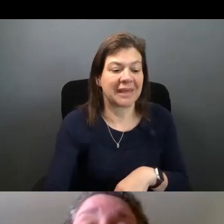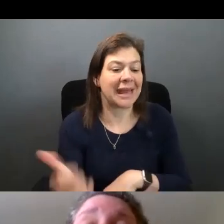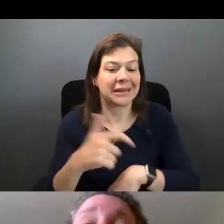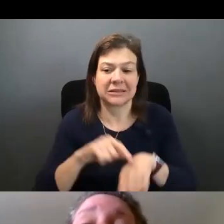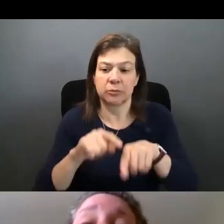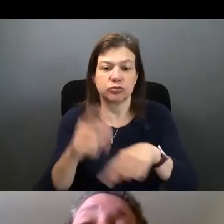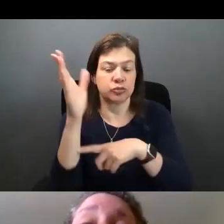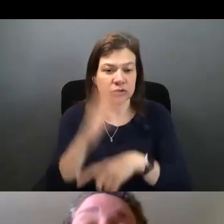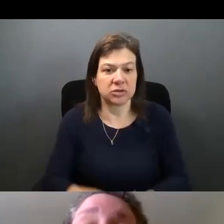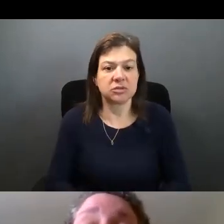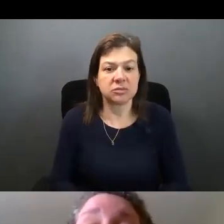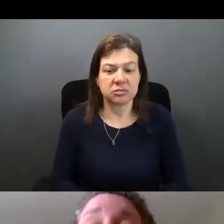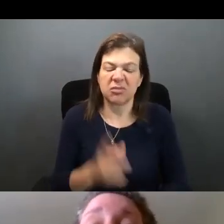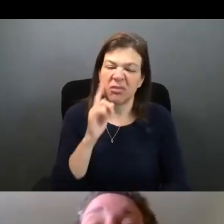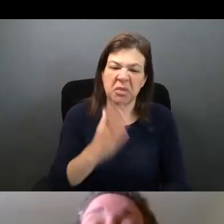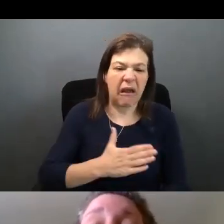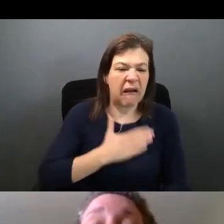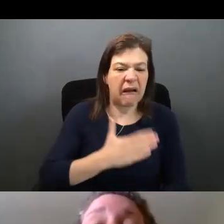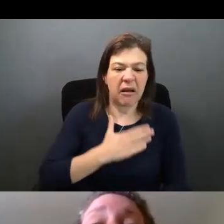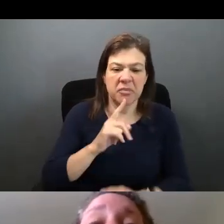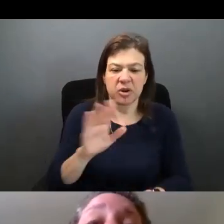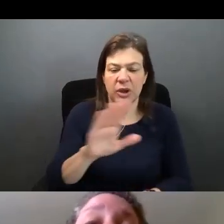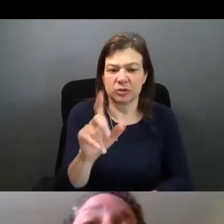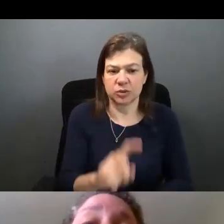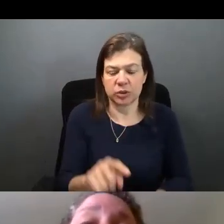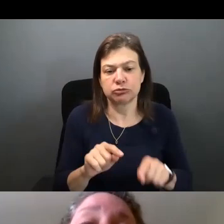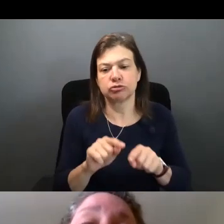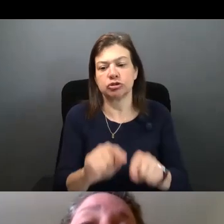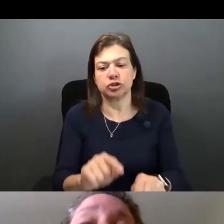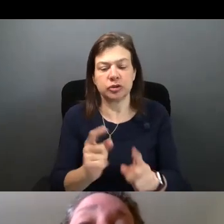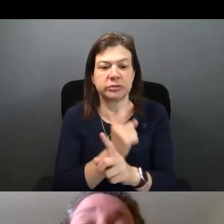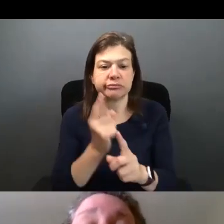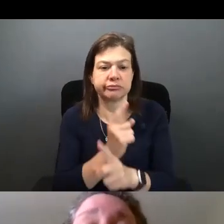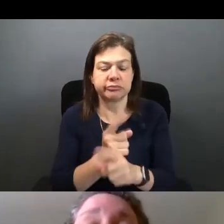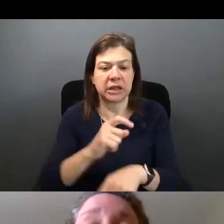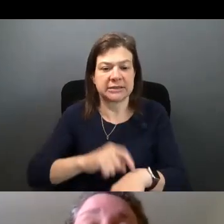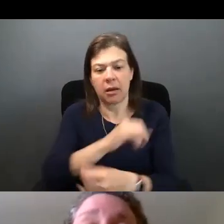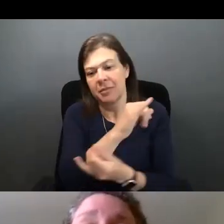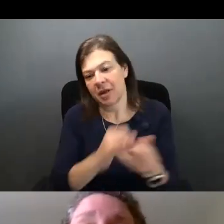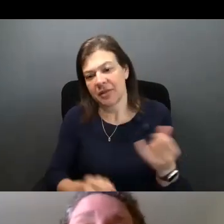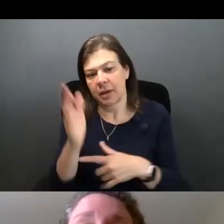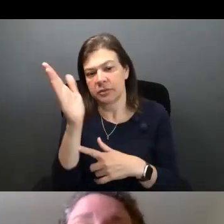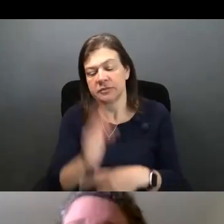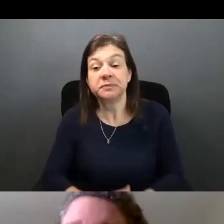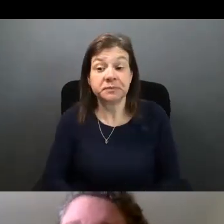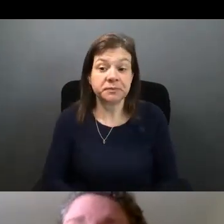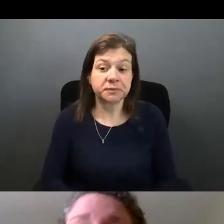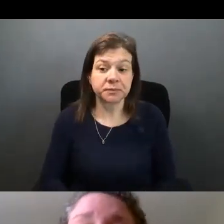presentation. I'll be happy to answer your questions during the designated time at the end of my